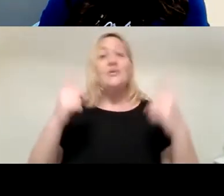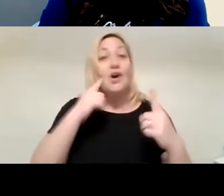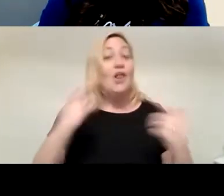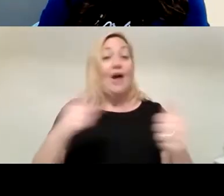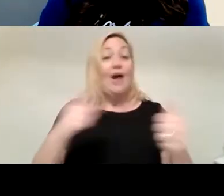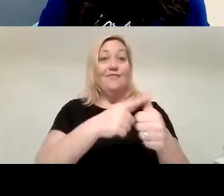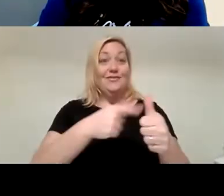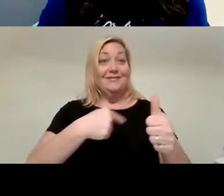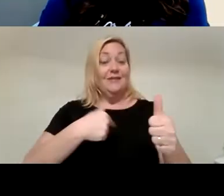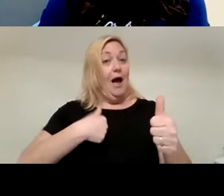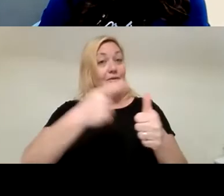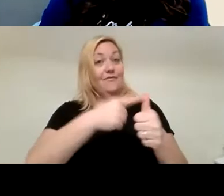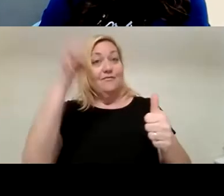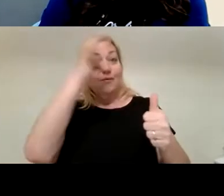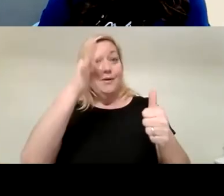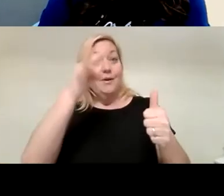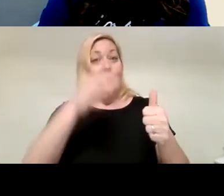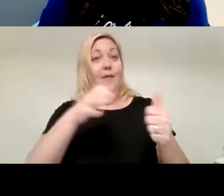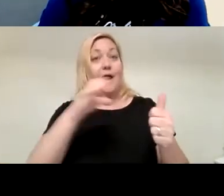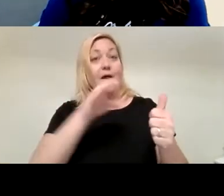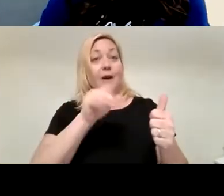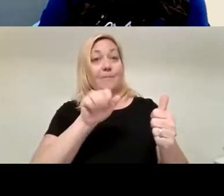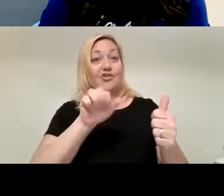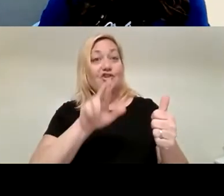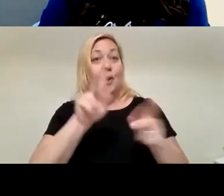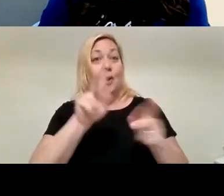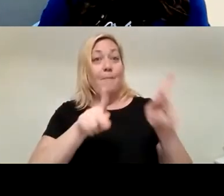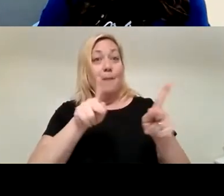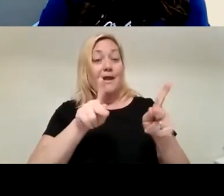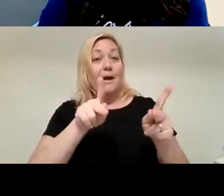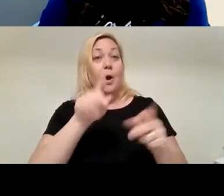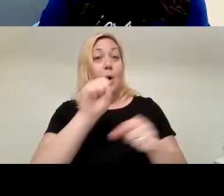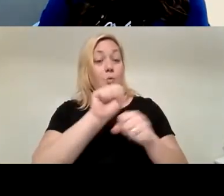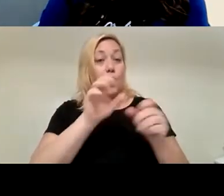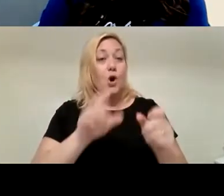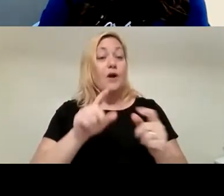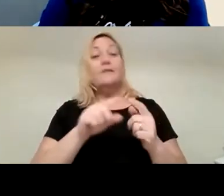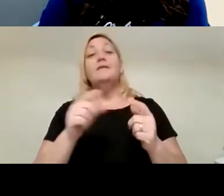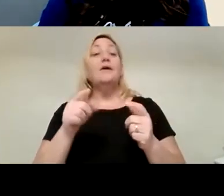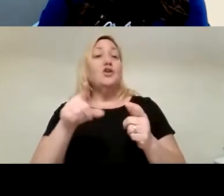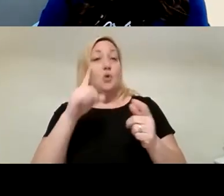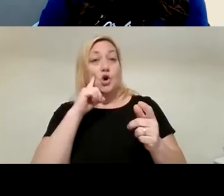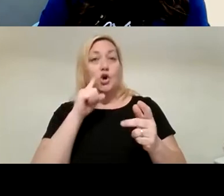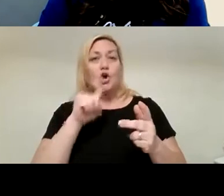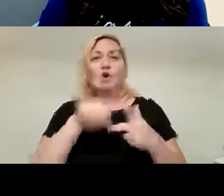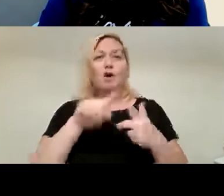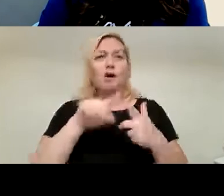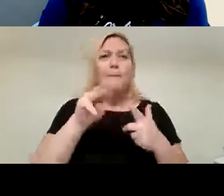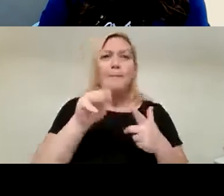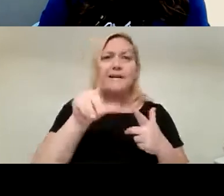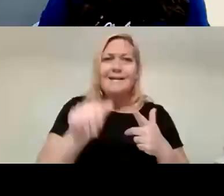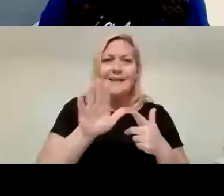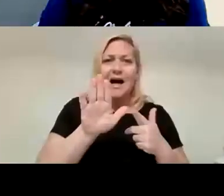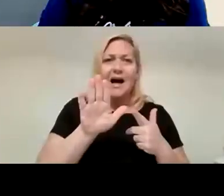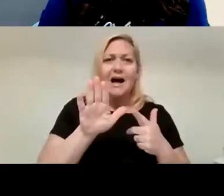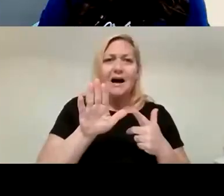the first Filipino-American commissioner on the Board of Public Works, which is my day job. You heard Melissa, Mayor